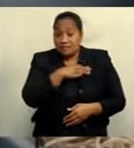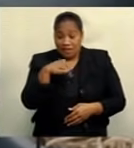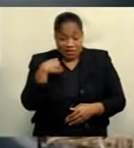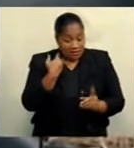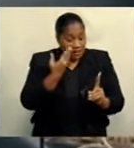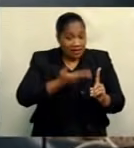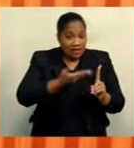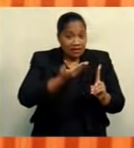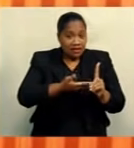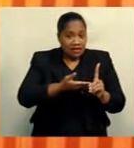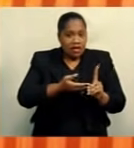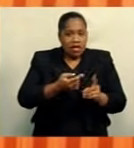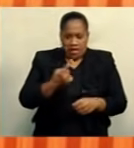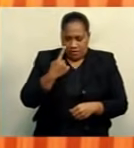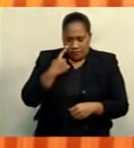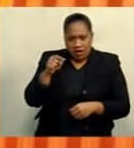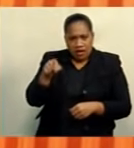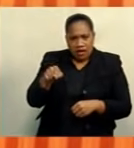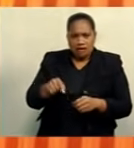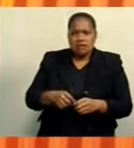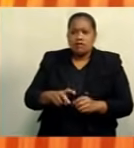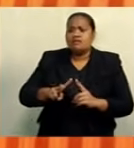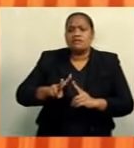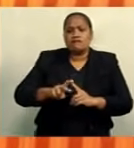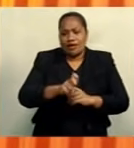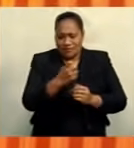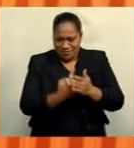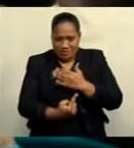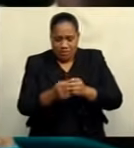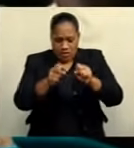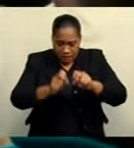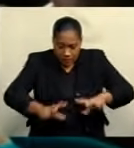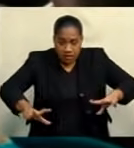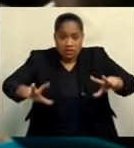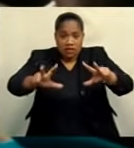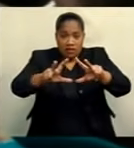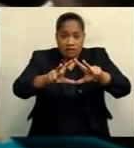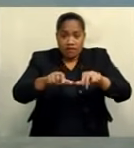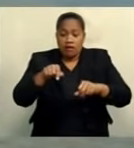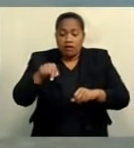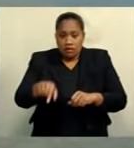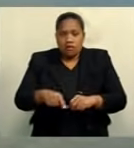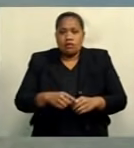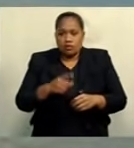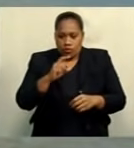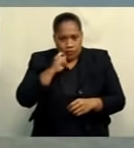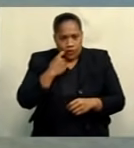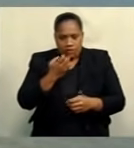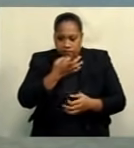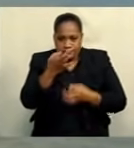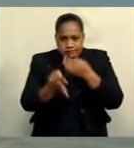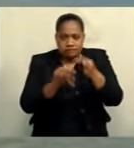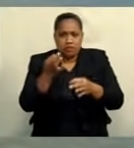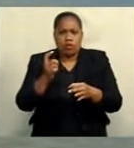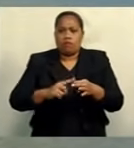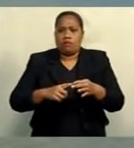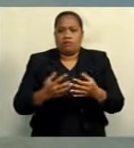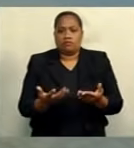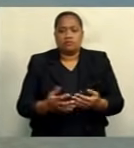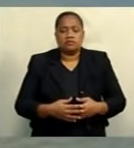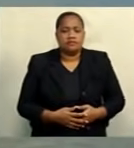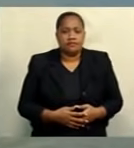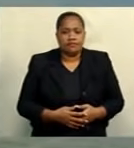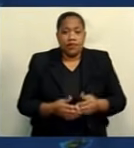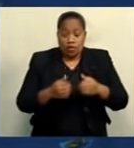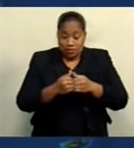dark consequences of the virus on Viti level and this will automatically trigger a lot of questions. As part of our